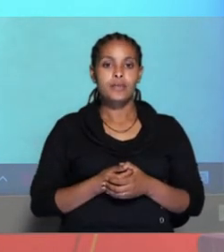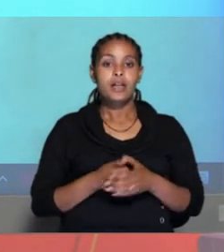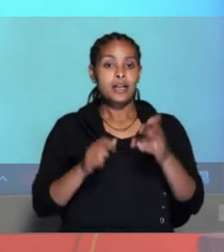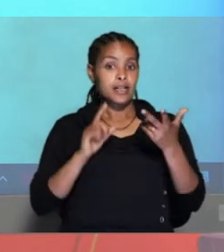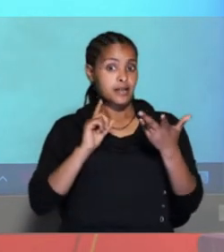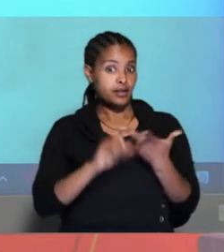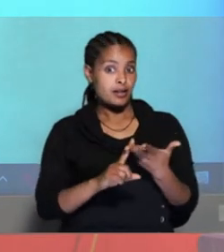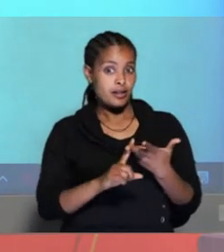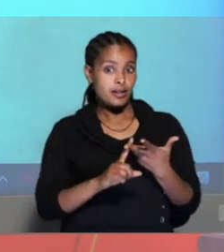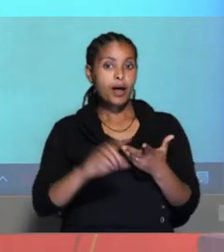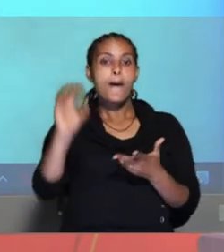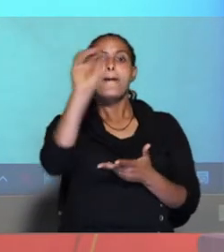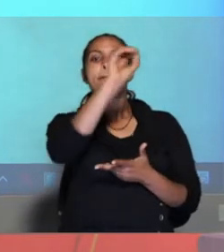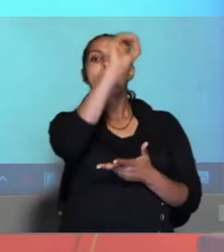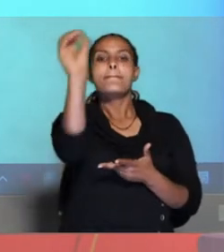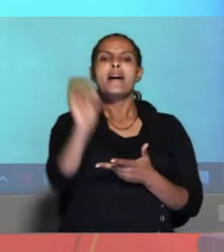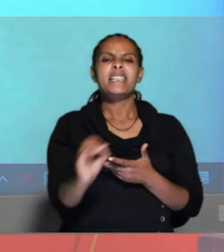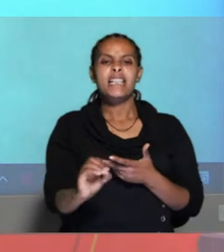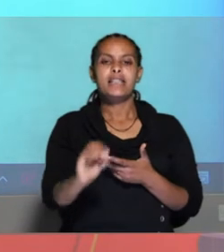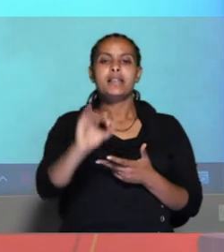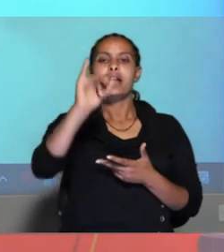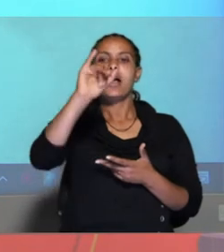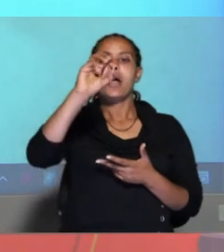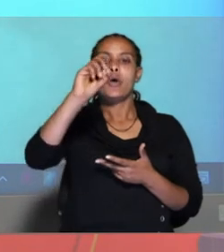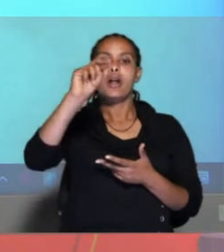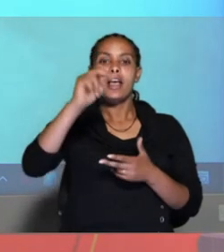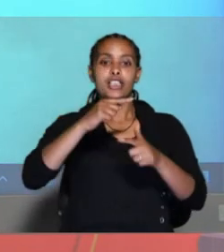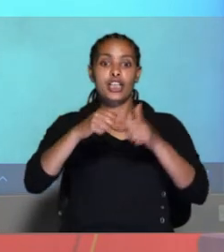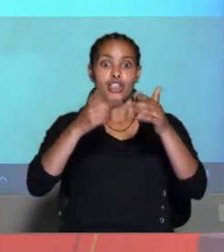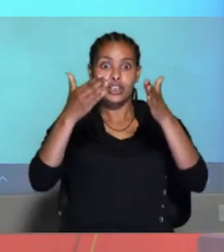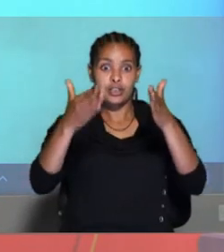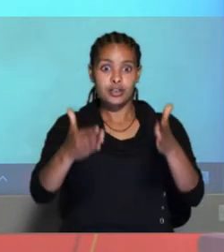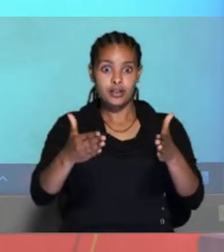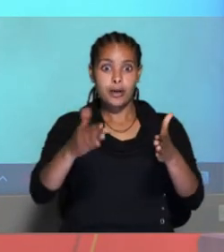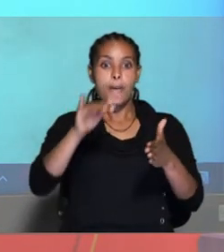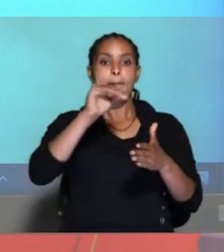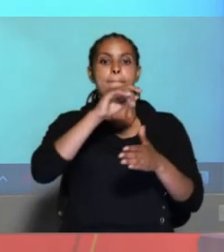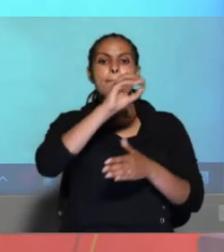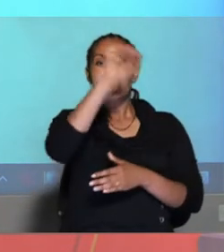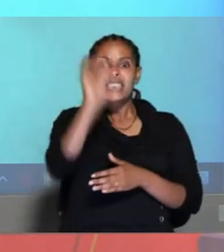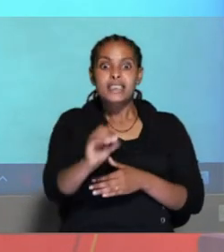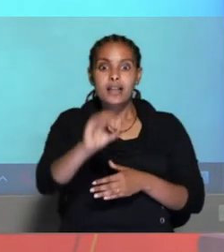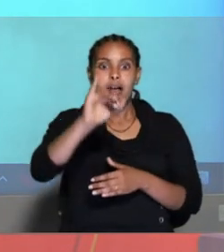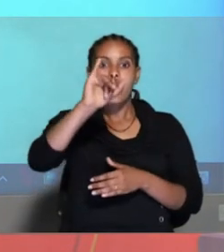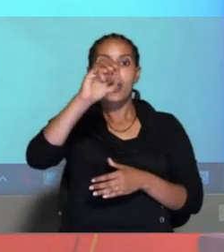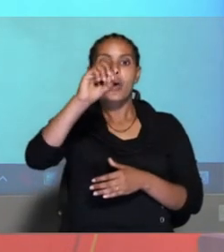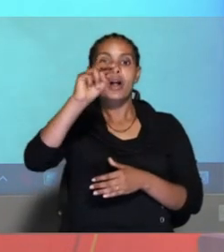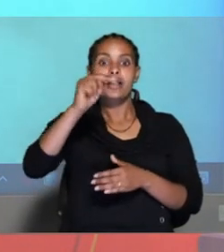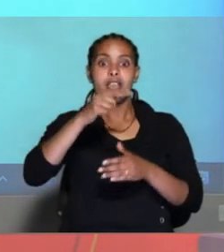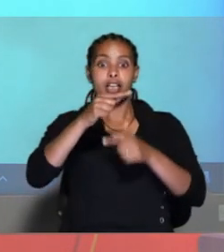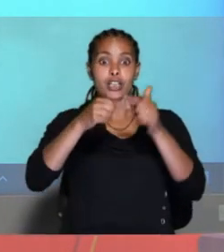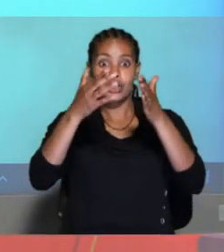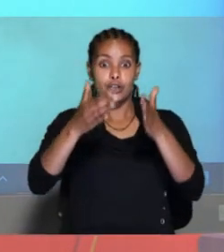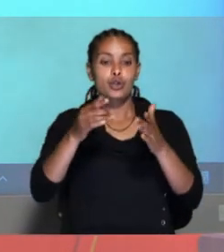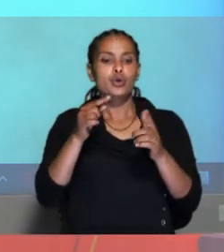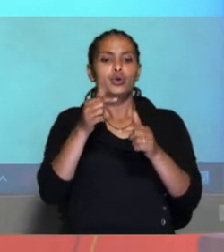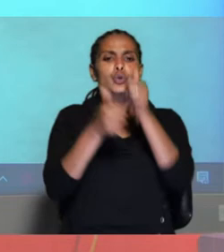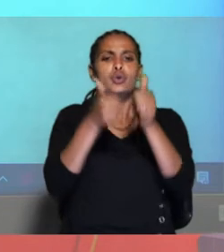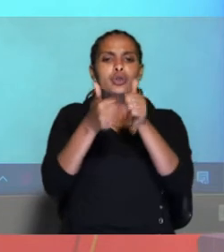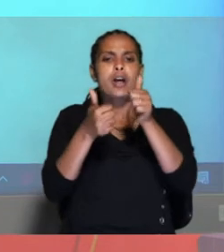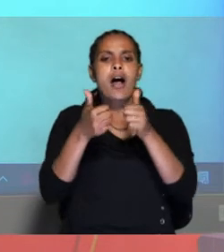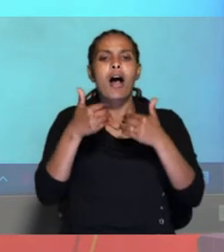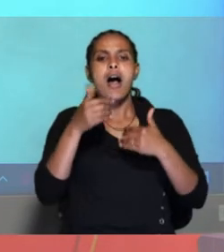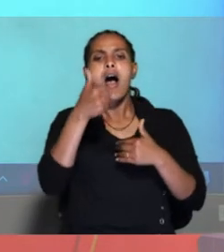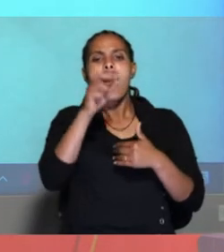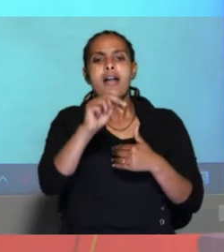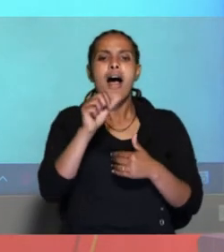3, percent ionization. Percent ionization is the extent to which an